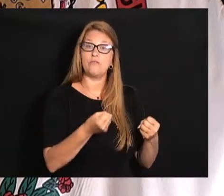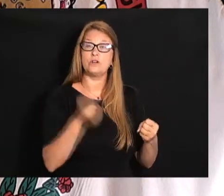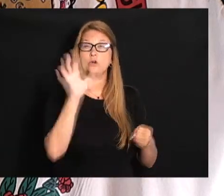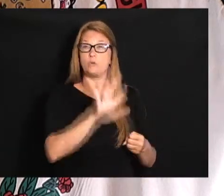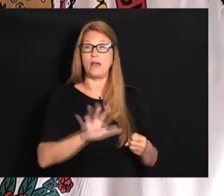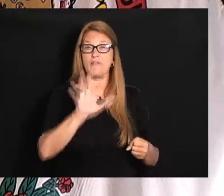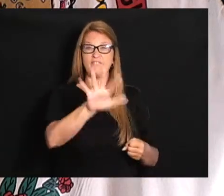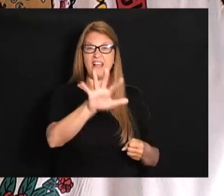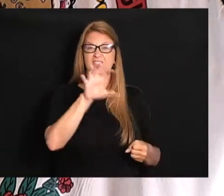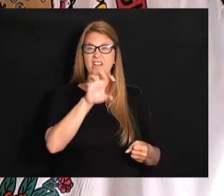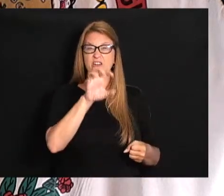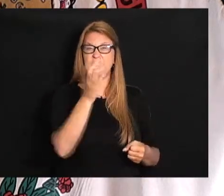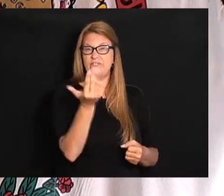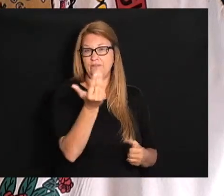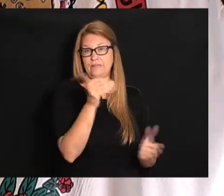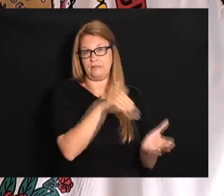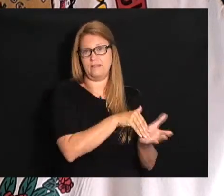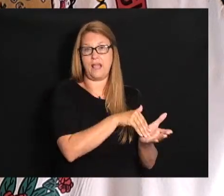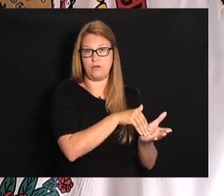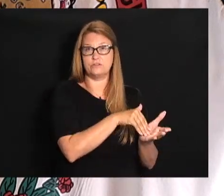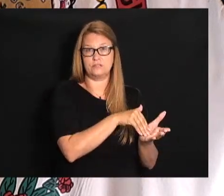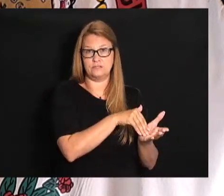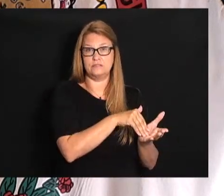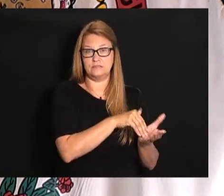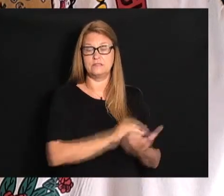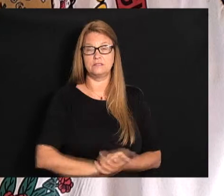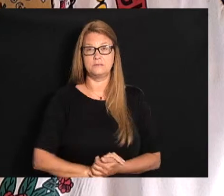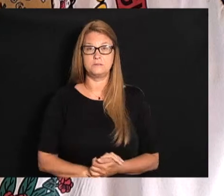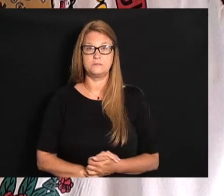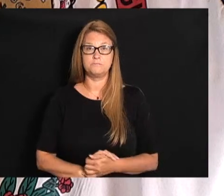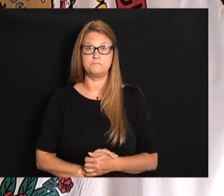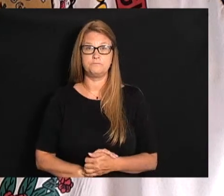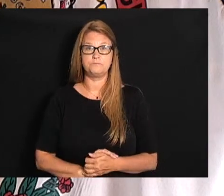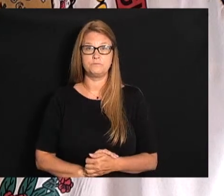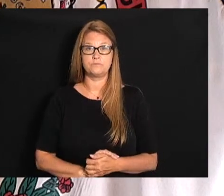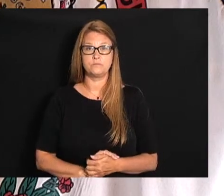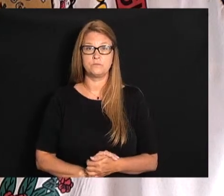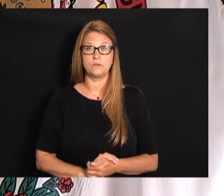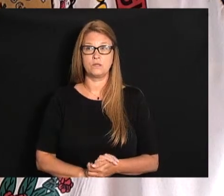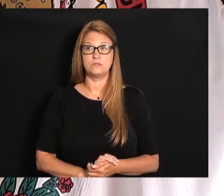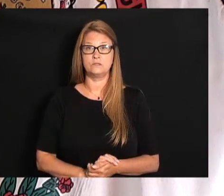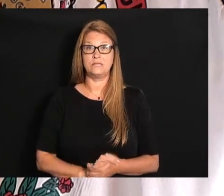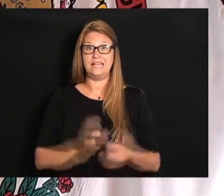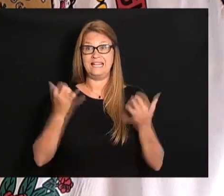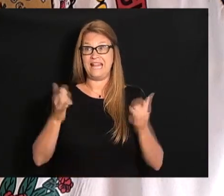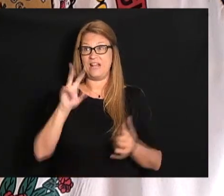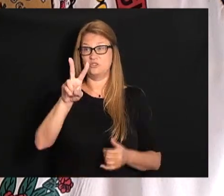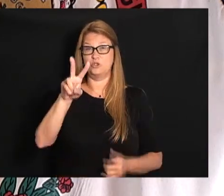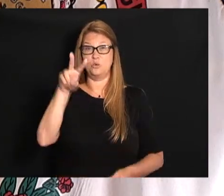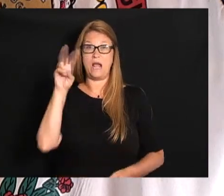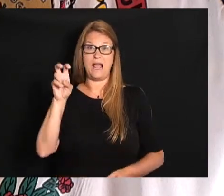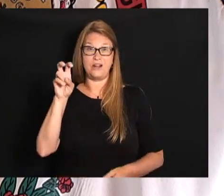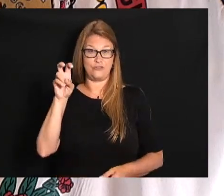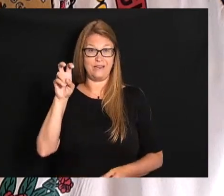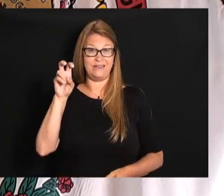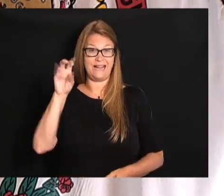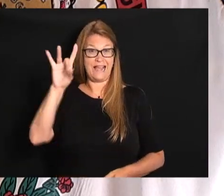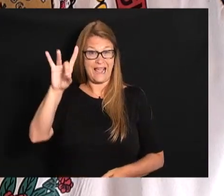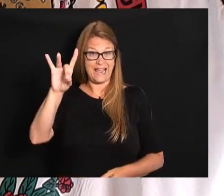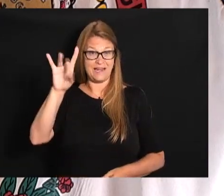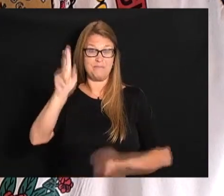at 515,000 in the state. We've crossed 200 that are hospitalized. We have 208